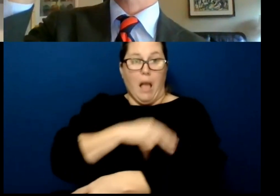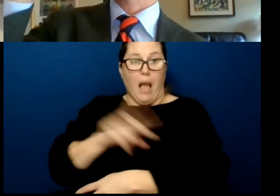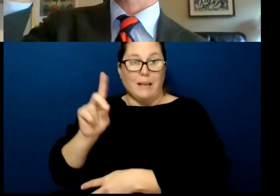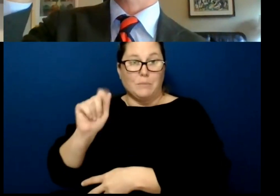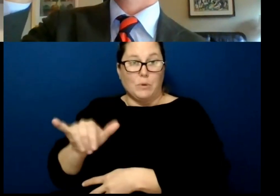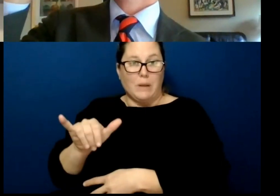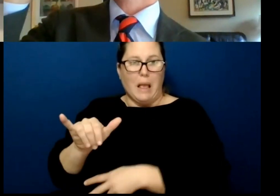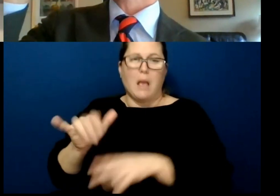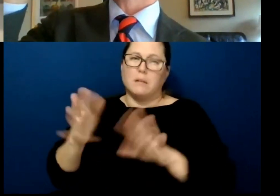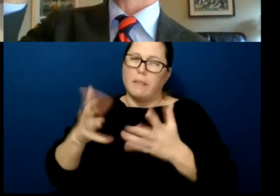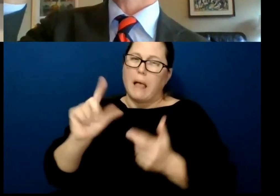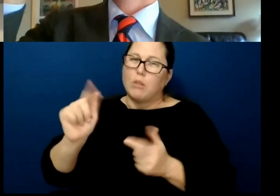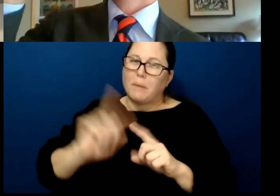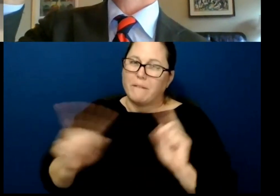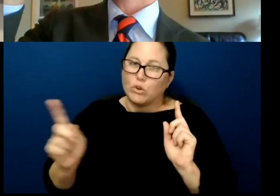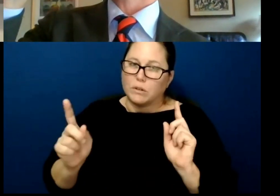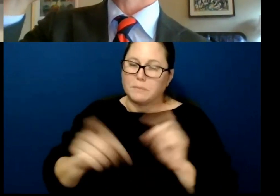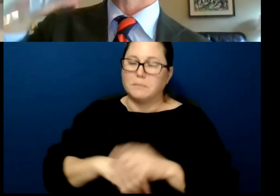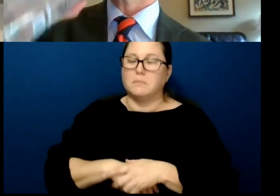I come in and I